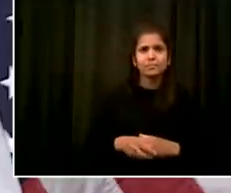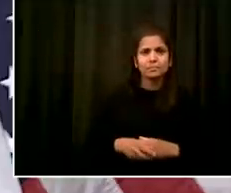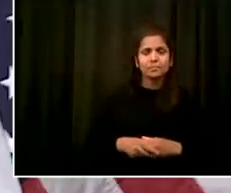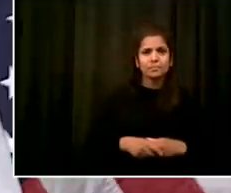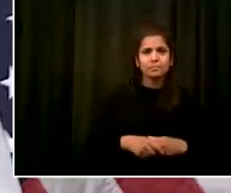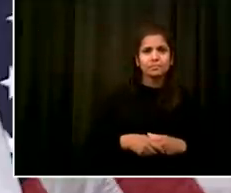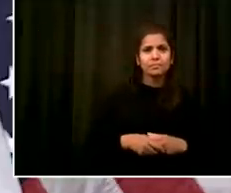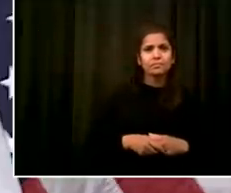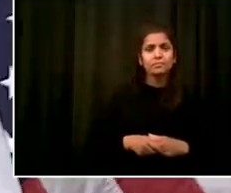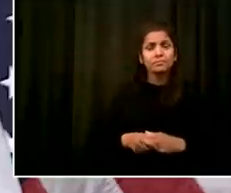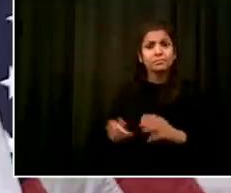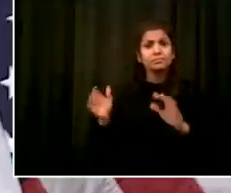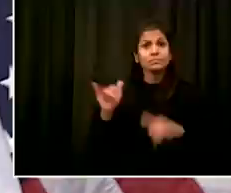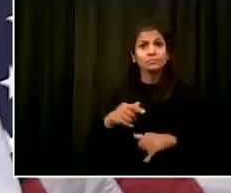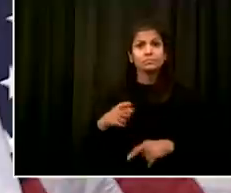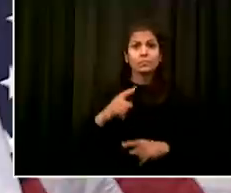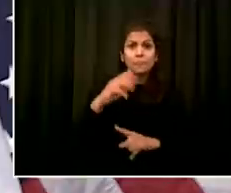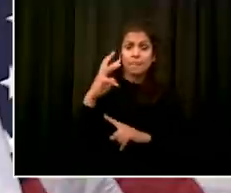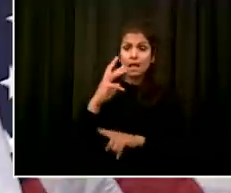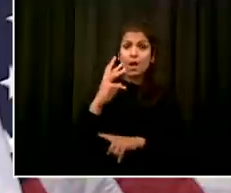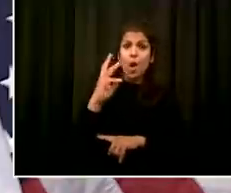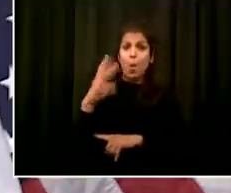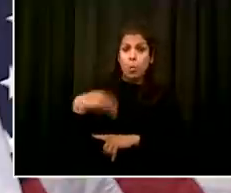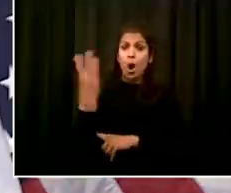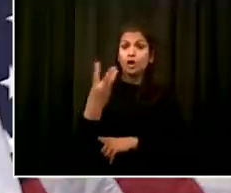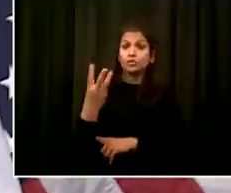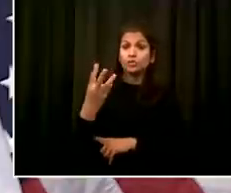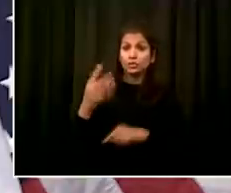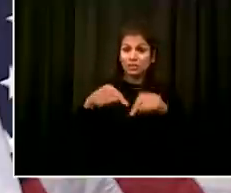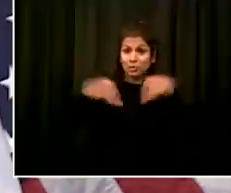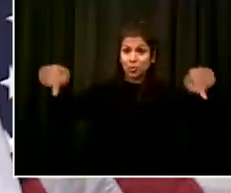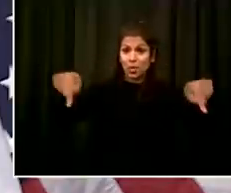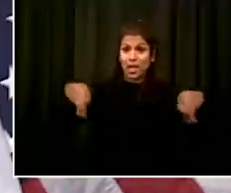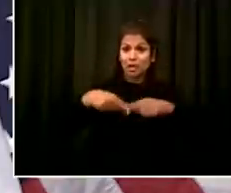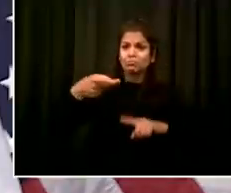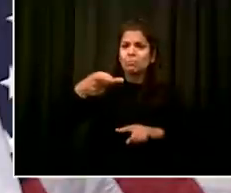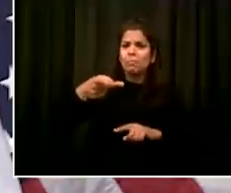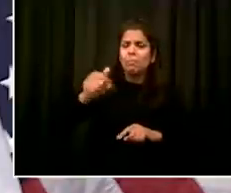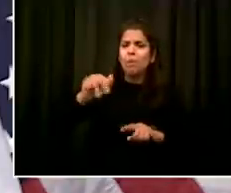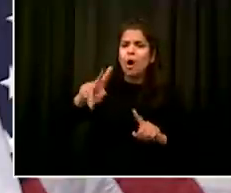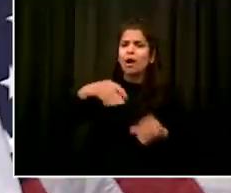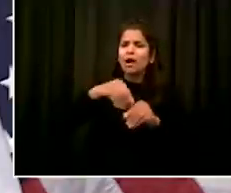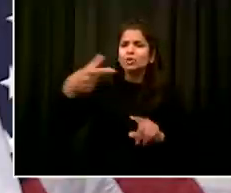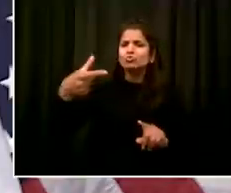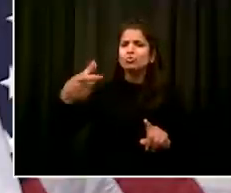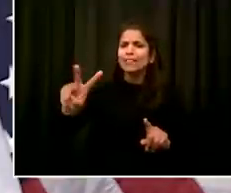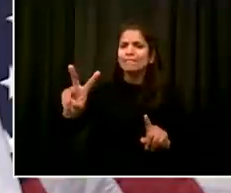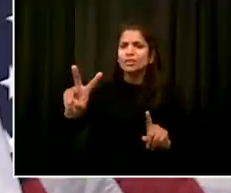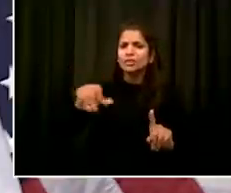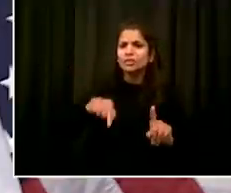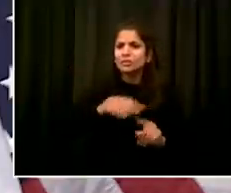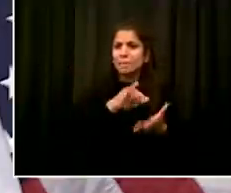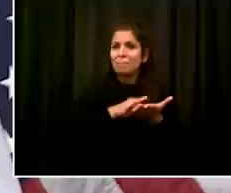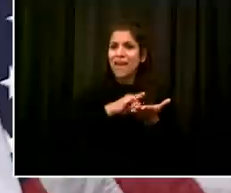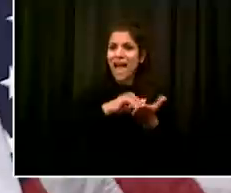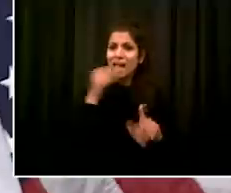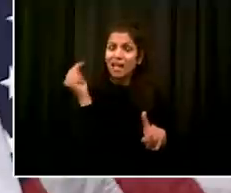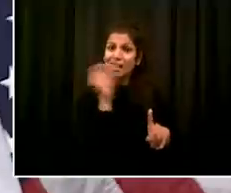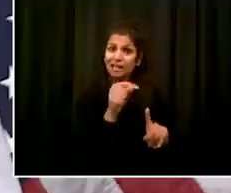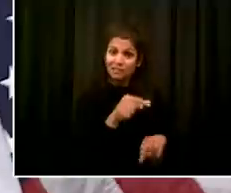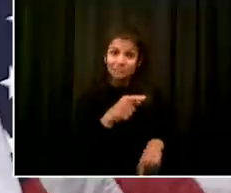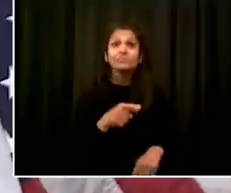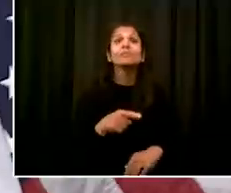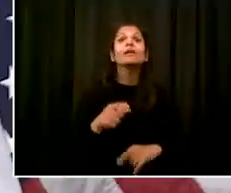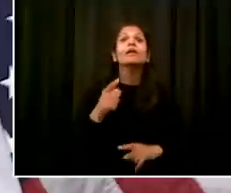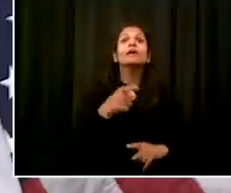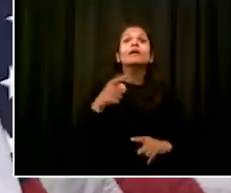Terry Monahan in Washington Square Park needs to see it. It is a profound moment. Don't just see the part where he kneels down. See what he says. And he's